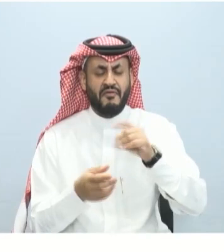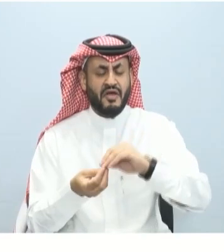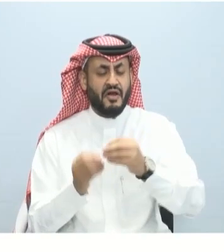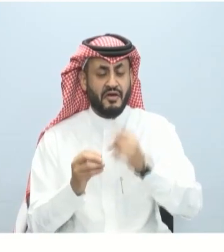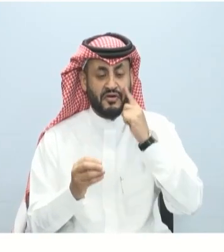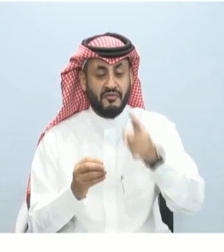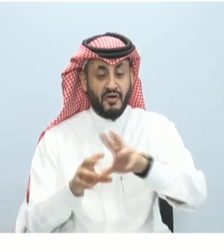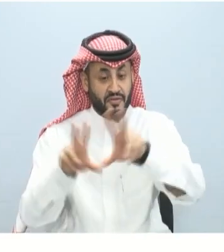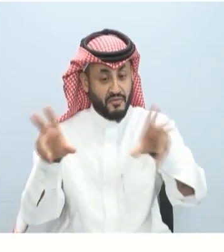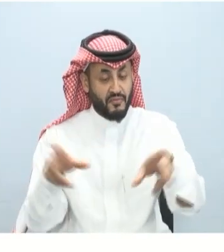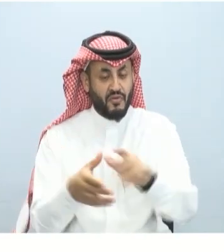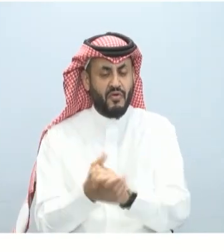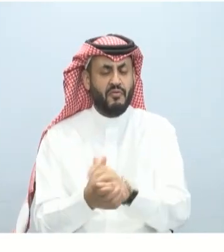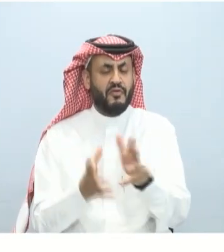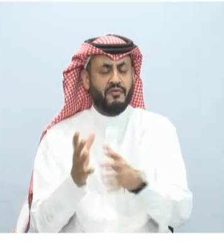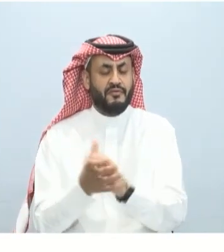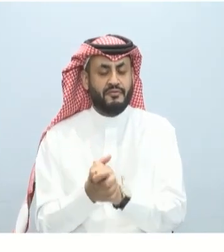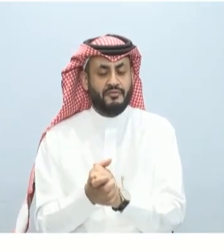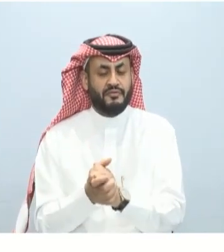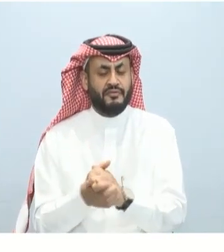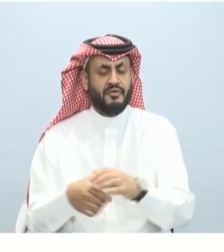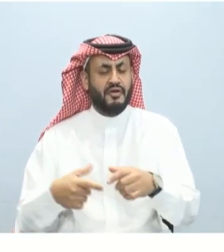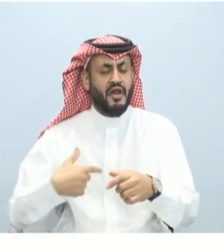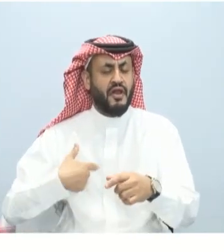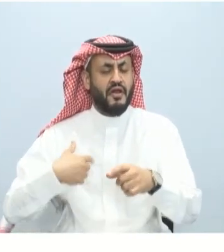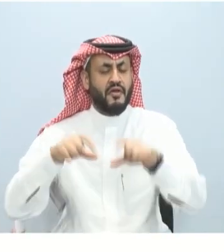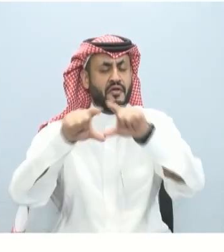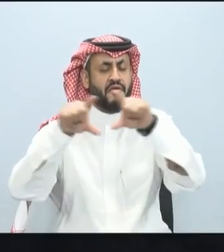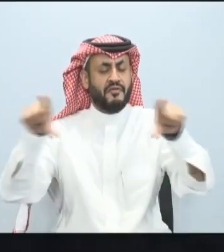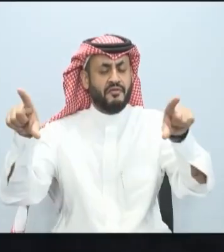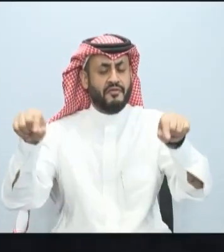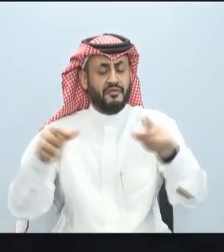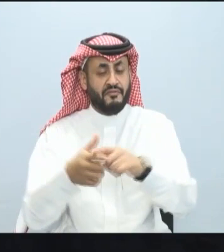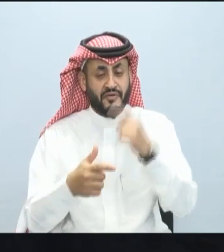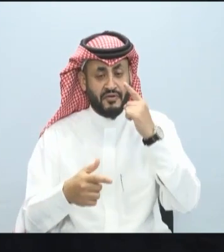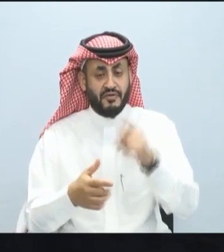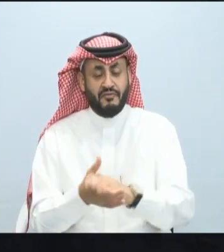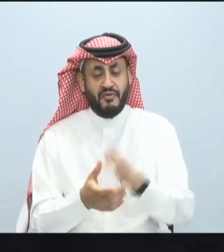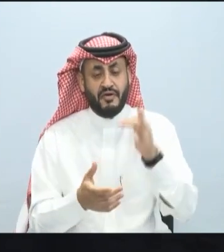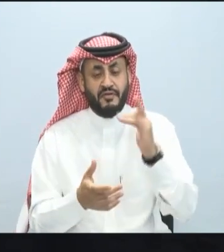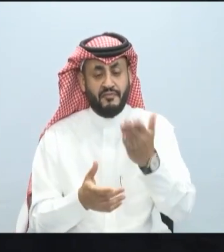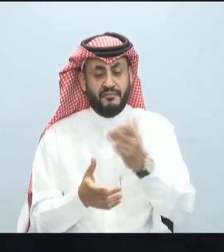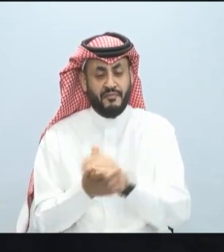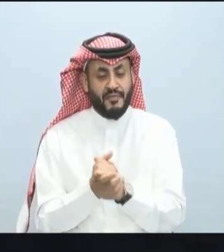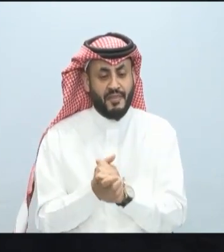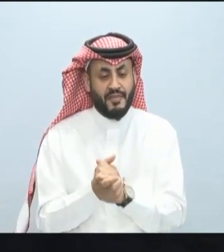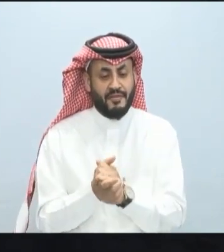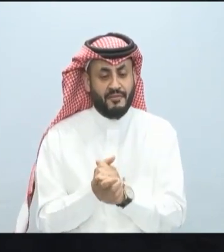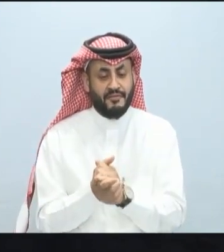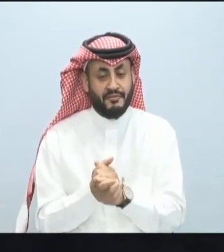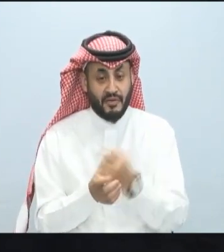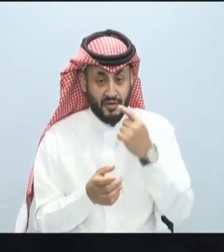here, my favorite movie is called Blessings Are Born. Now still you can see that there is the personal